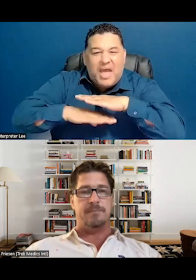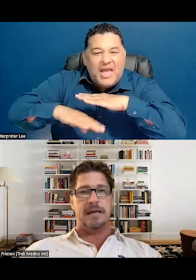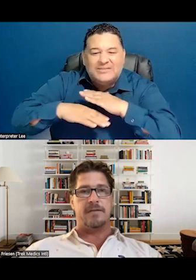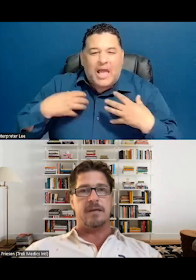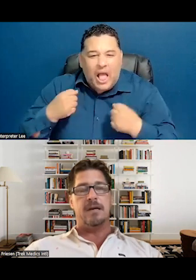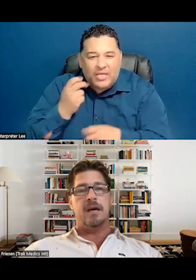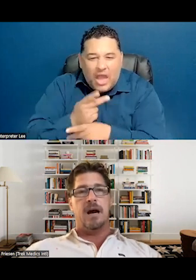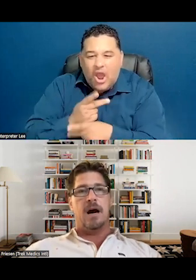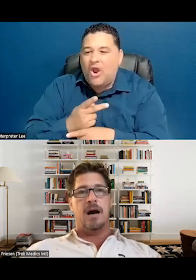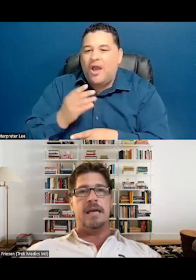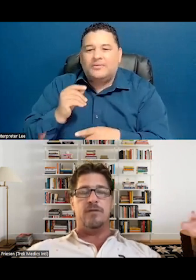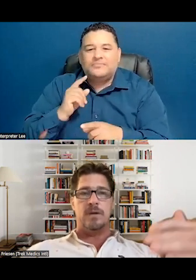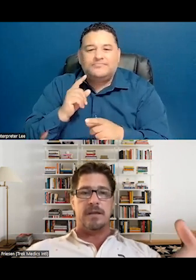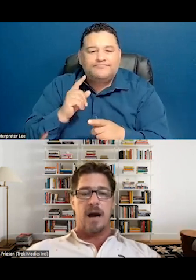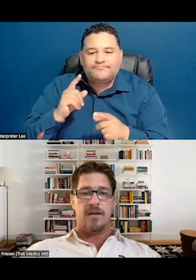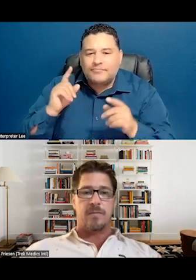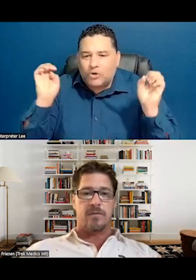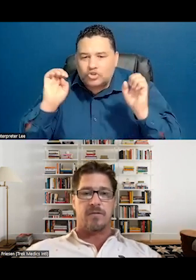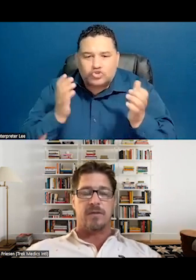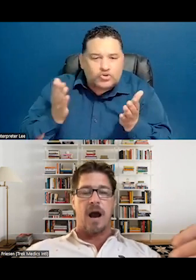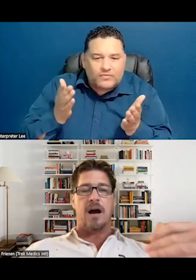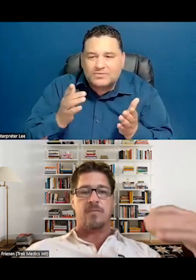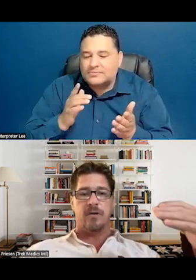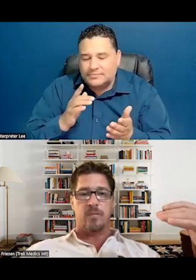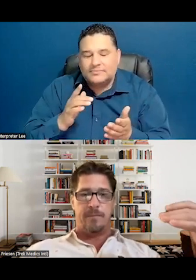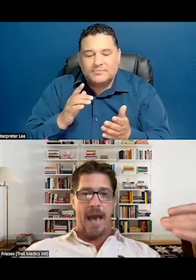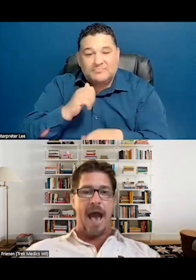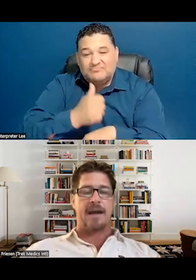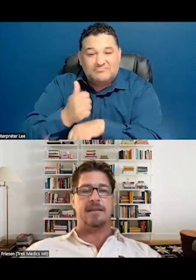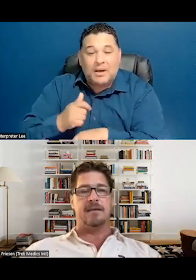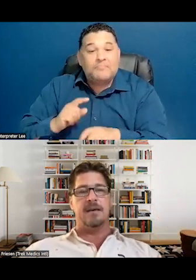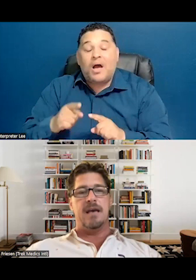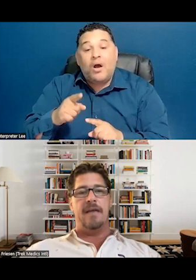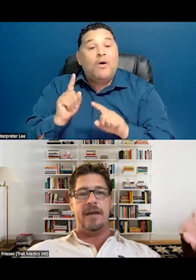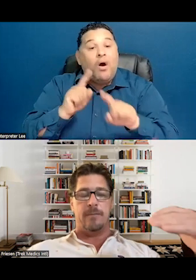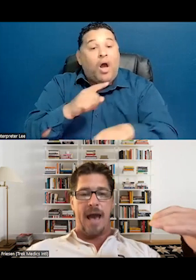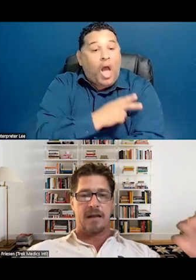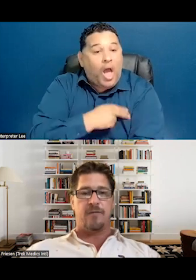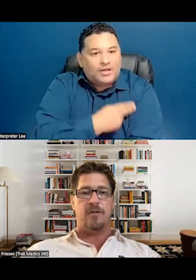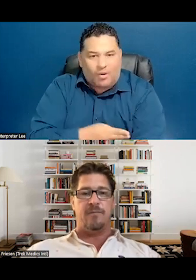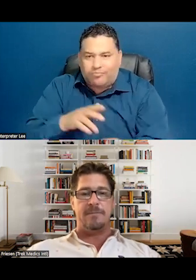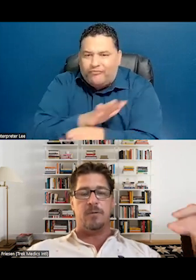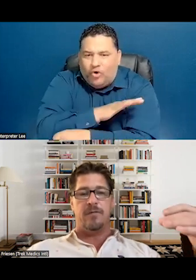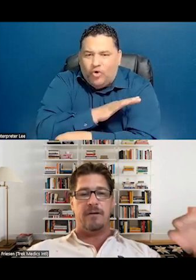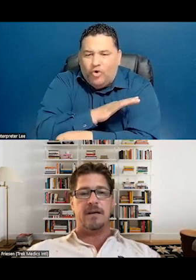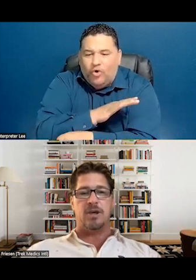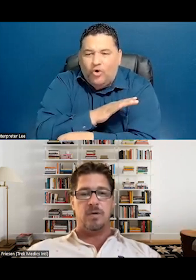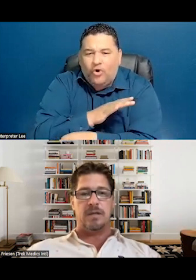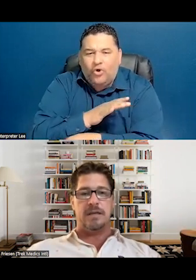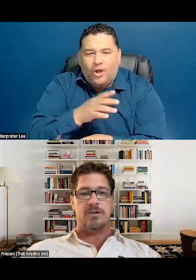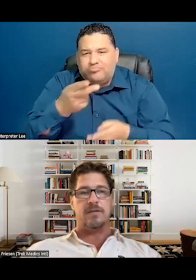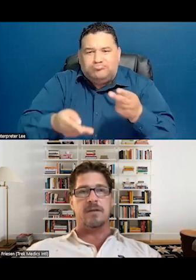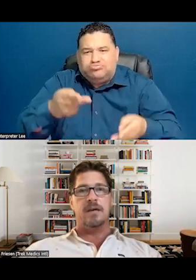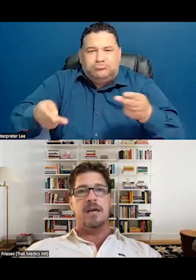infrastructure in place, if you went to the hospitals were packed, and they were packed full of people with very